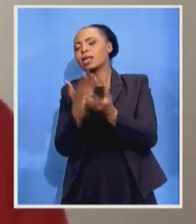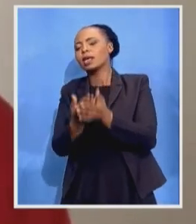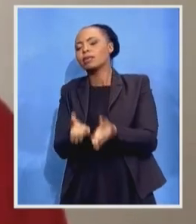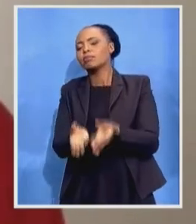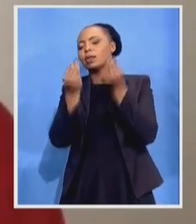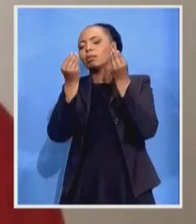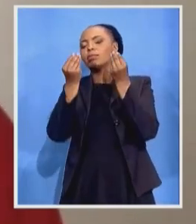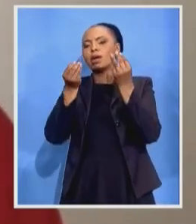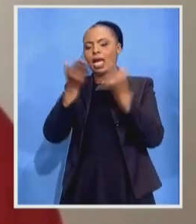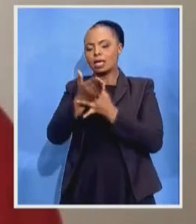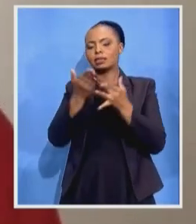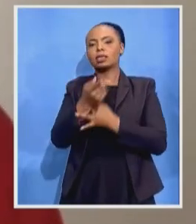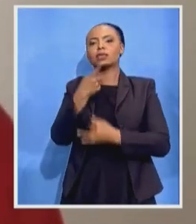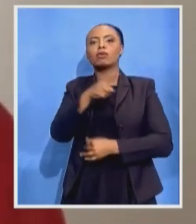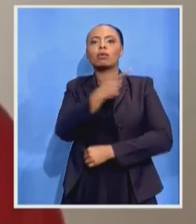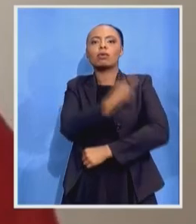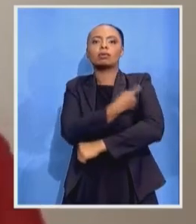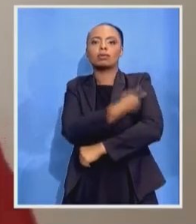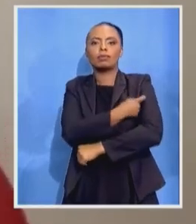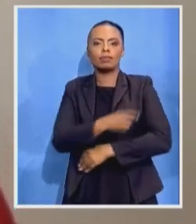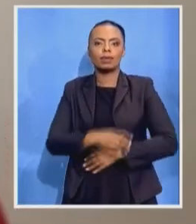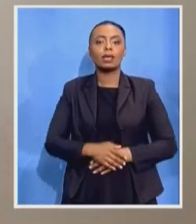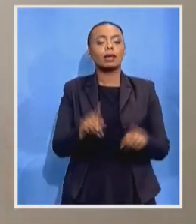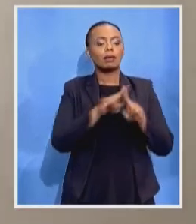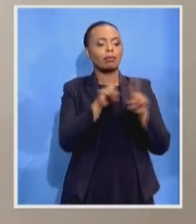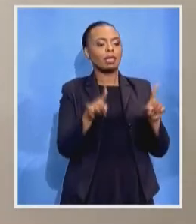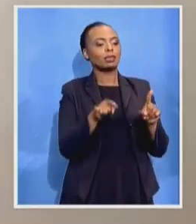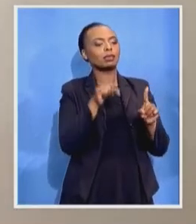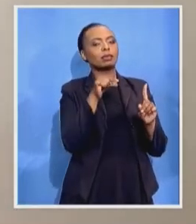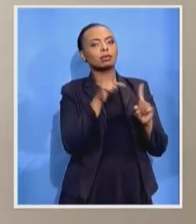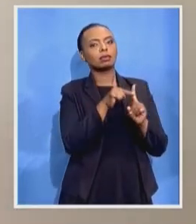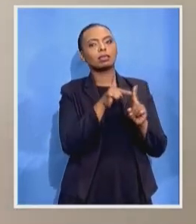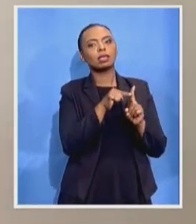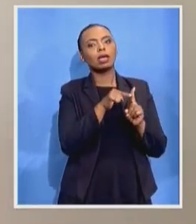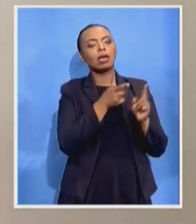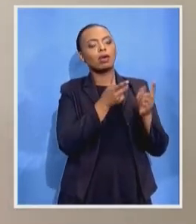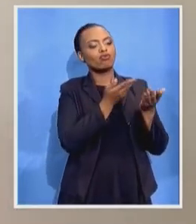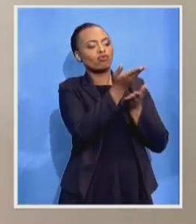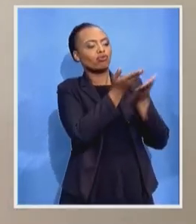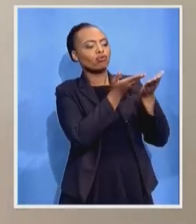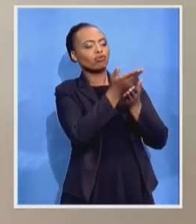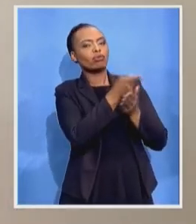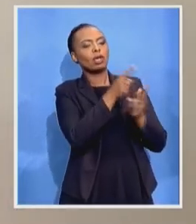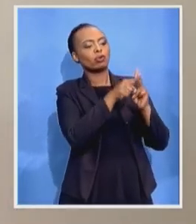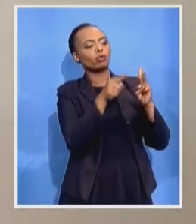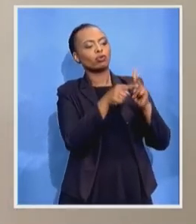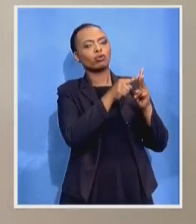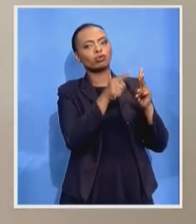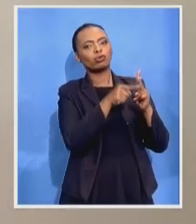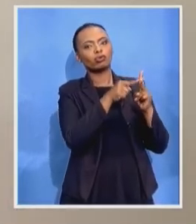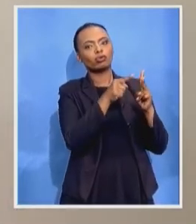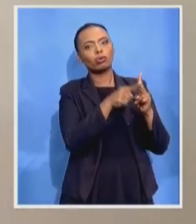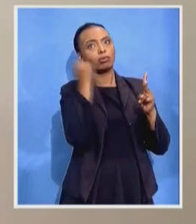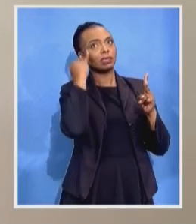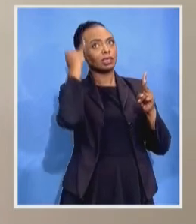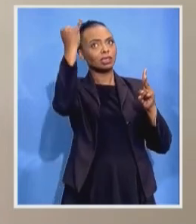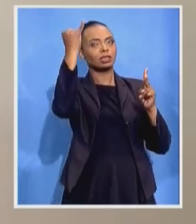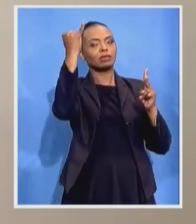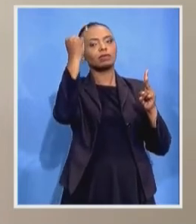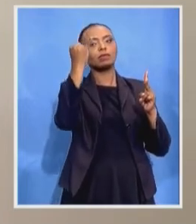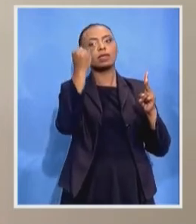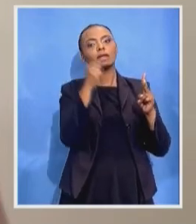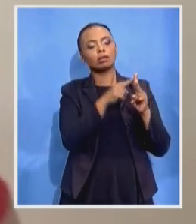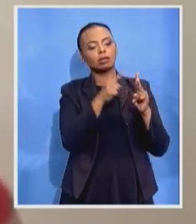the SACP's own initiatives to the two co-secretaries. On